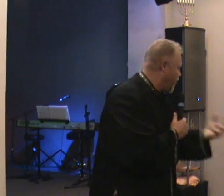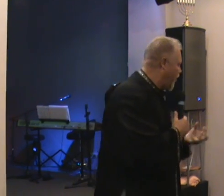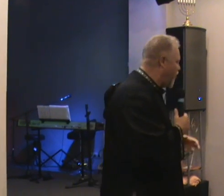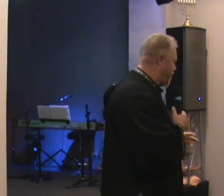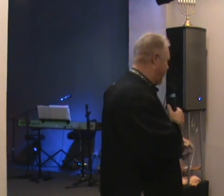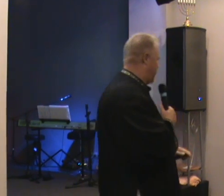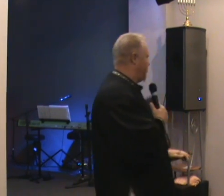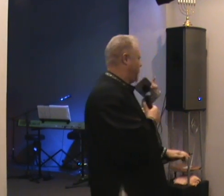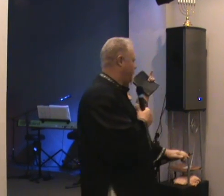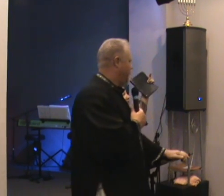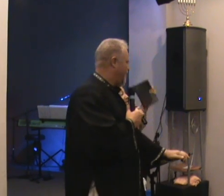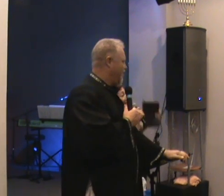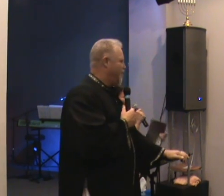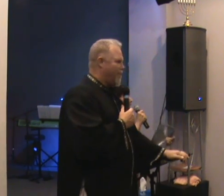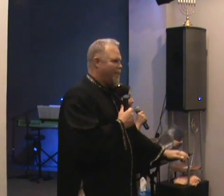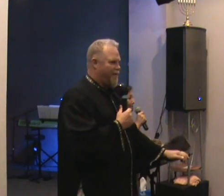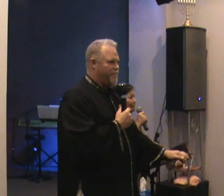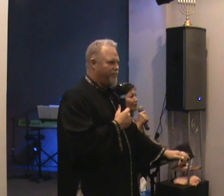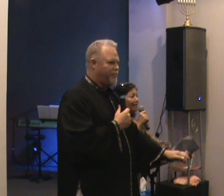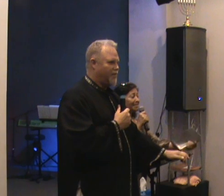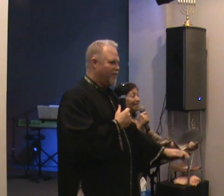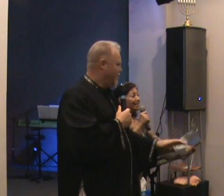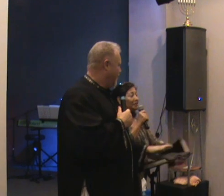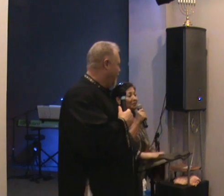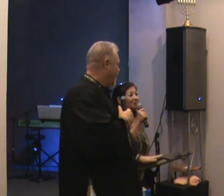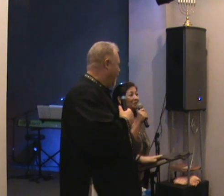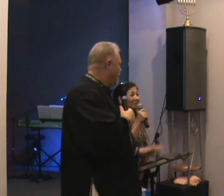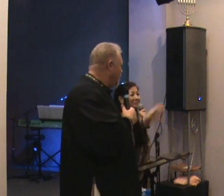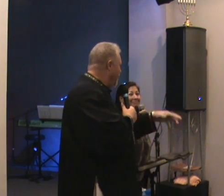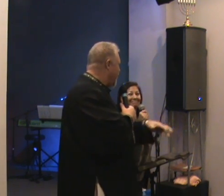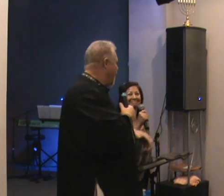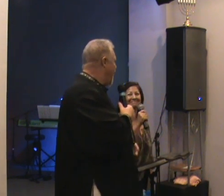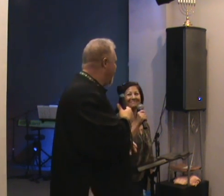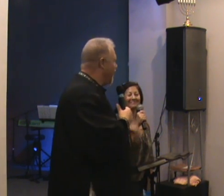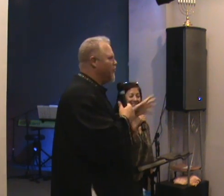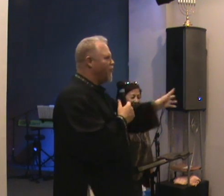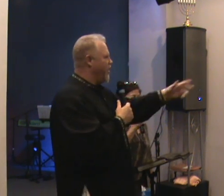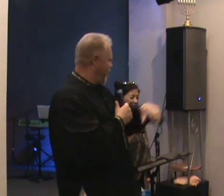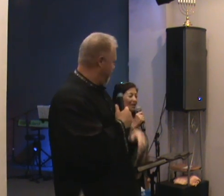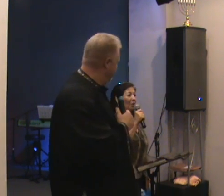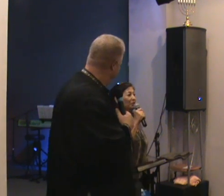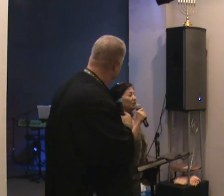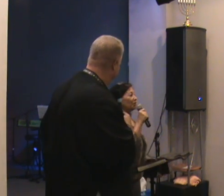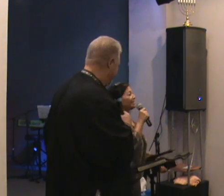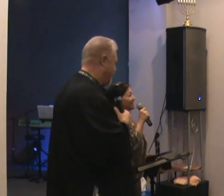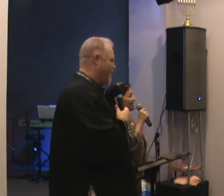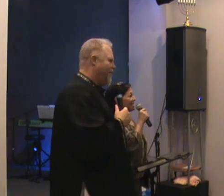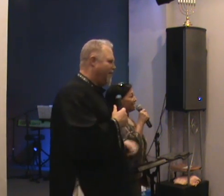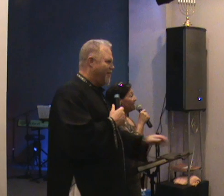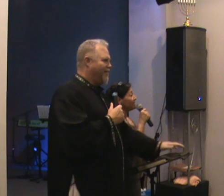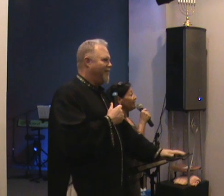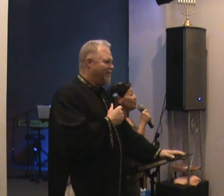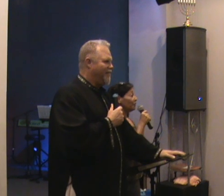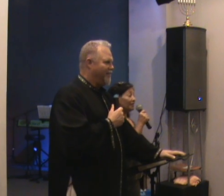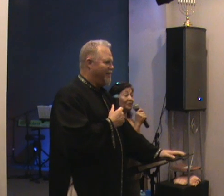earth and dwell with y ahora el cielo us. Viene a estar aquí con nosotros. As soon as I landed, it was raining. Cuando yo aterricé